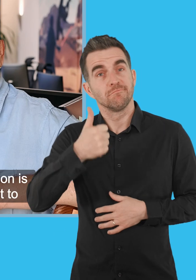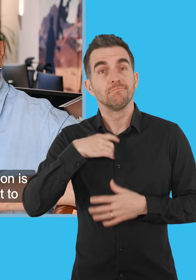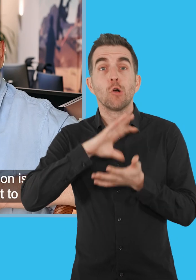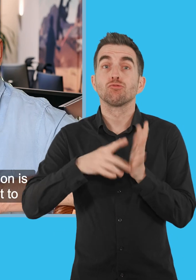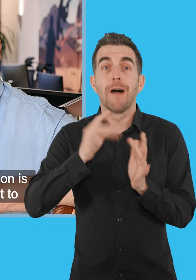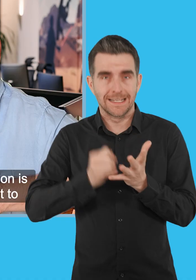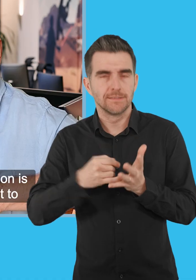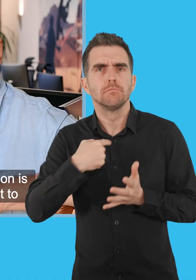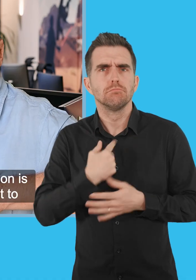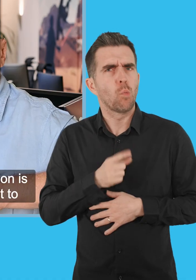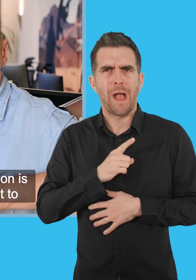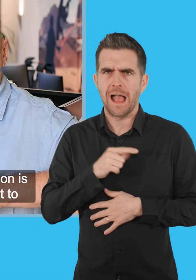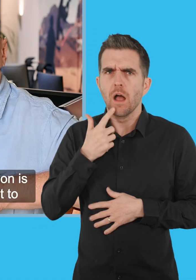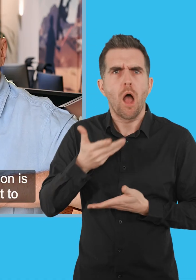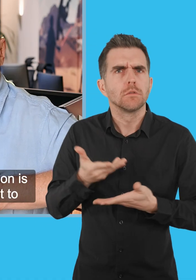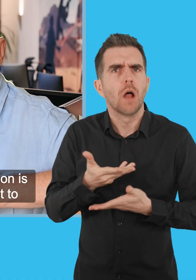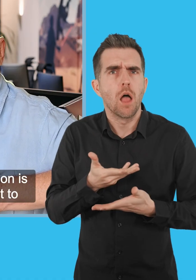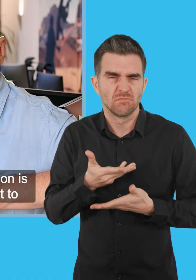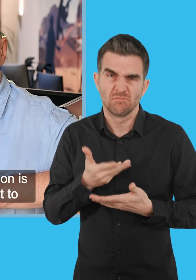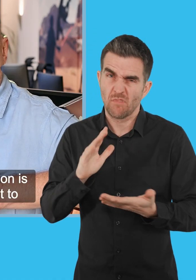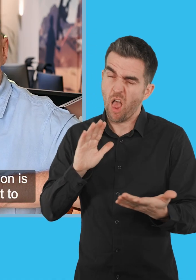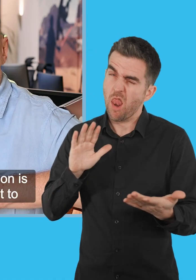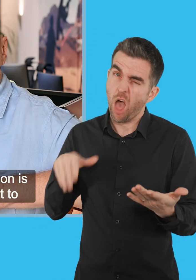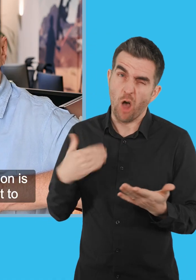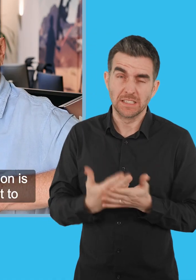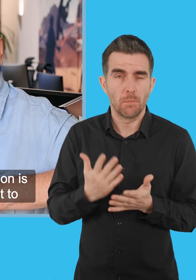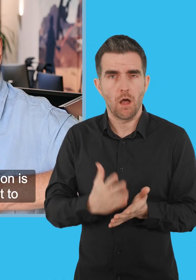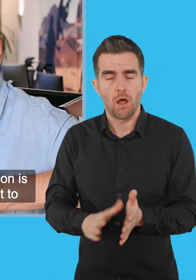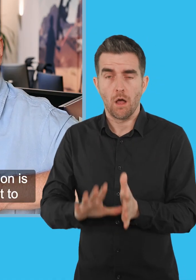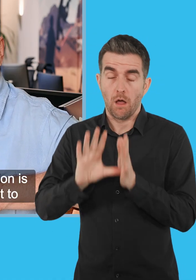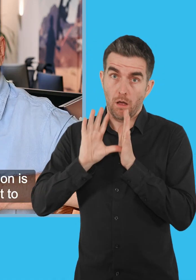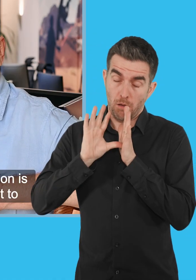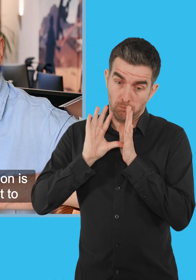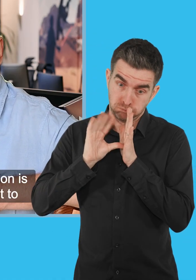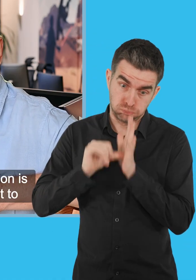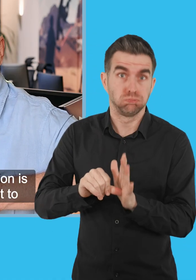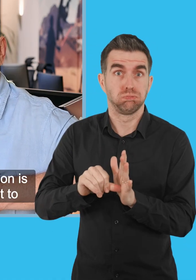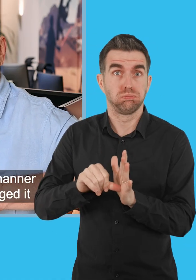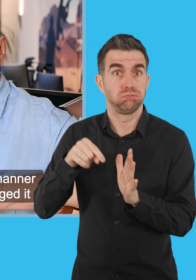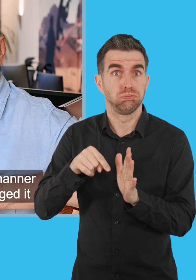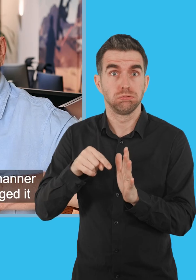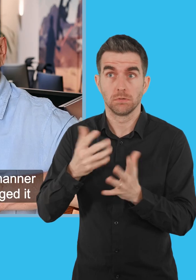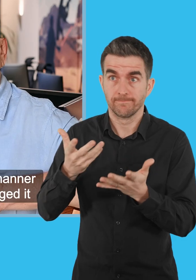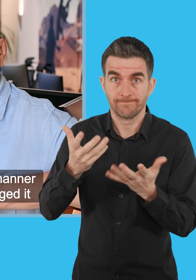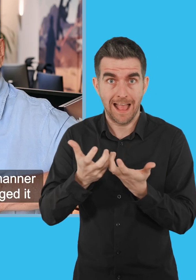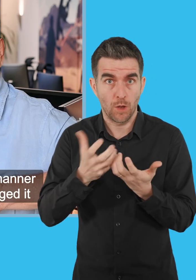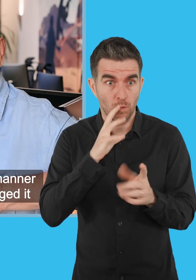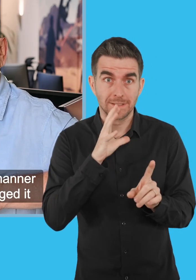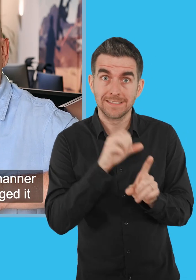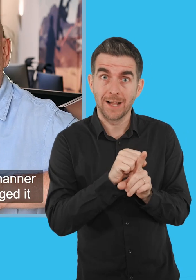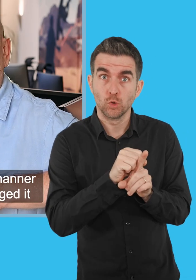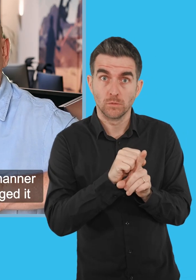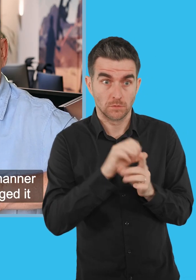Hi, I'm Chris. The reason we've done the consultation is because for such a long time it's been very difficult to access a diagnosis